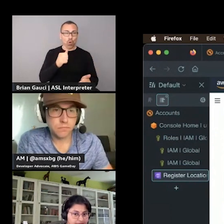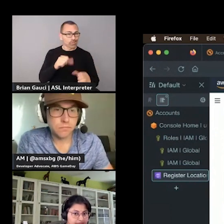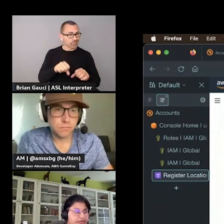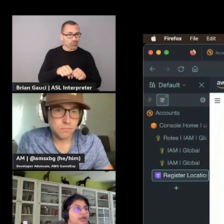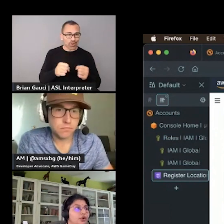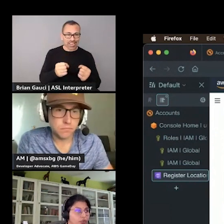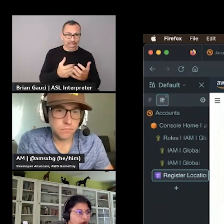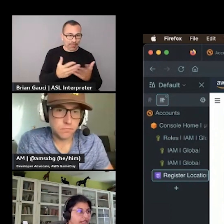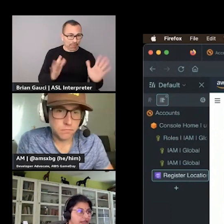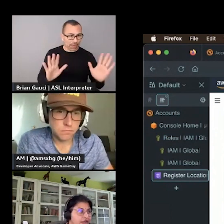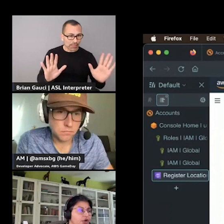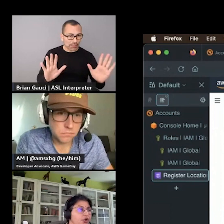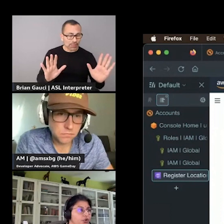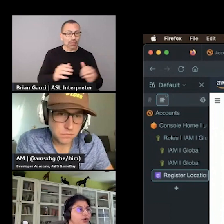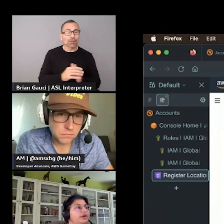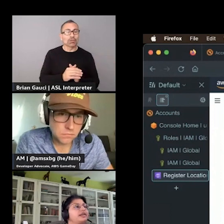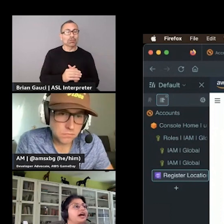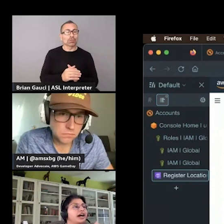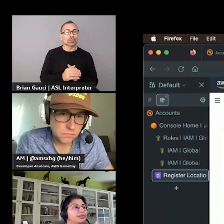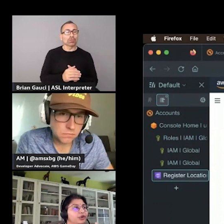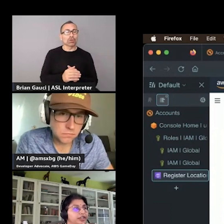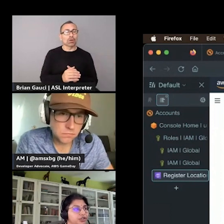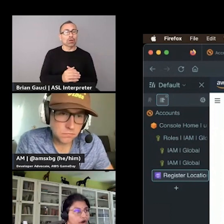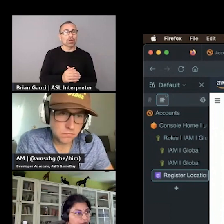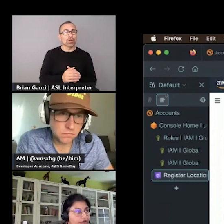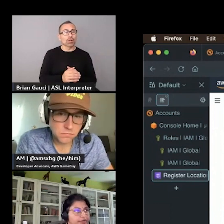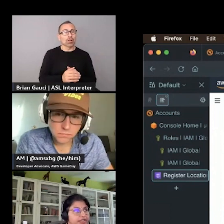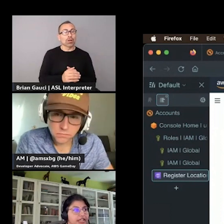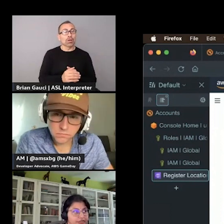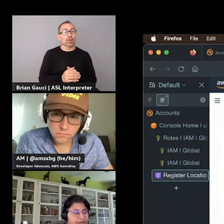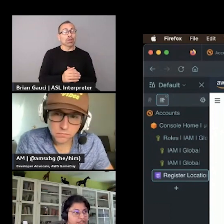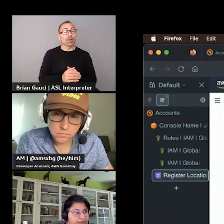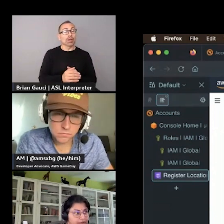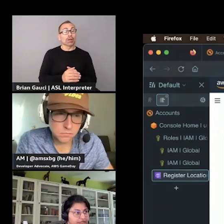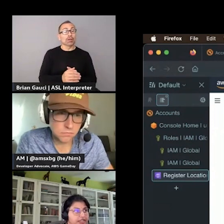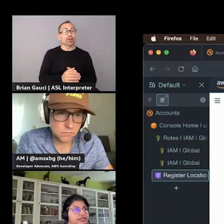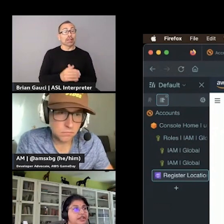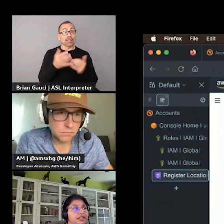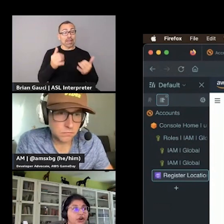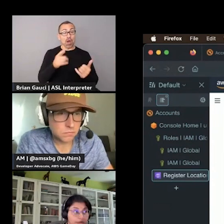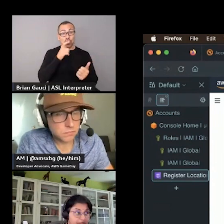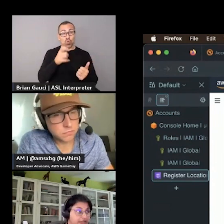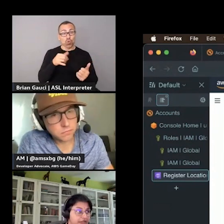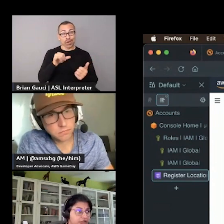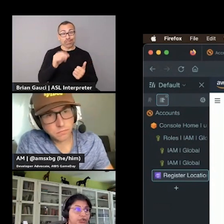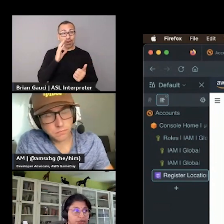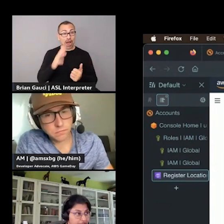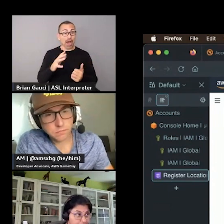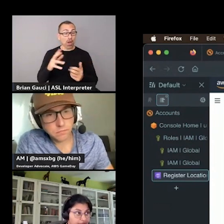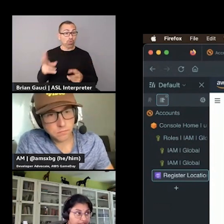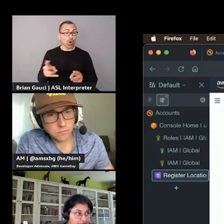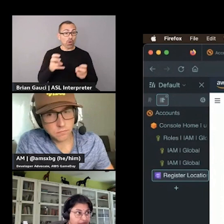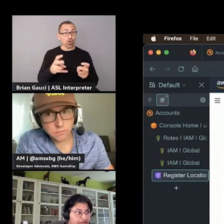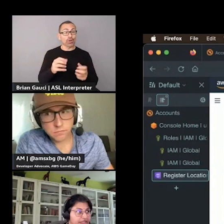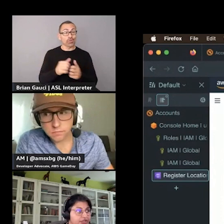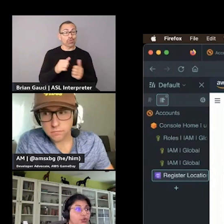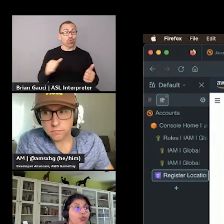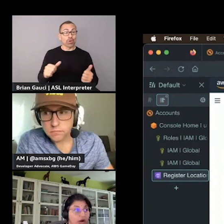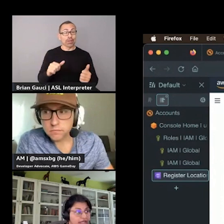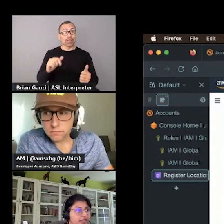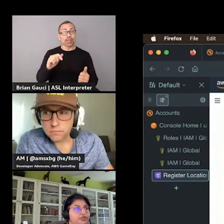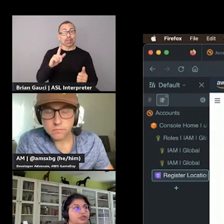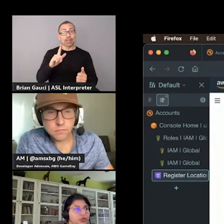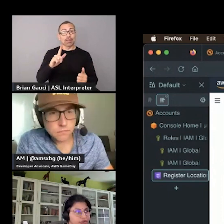anything. While whoever I'm going to onboard with lake formation permissions and opt in to use the lake formation